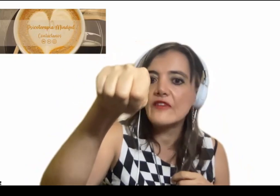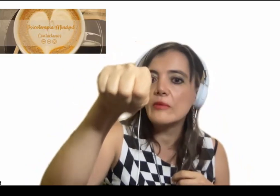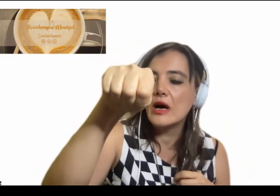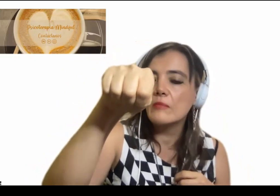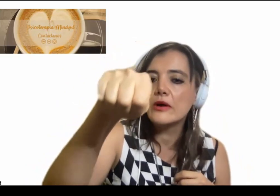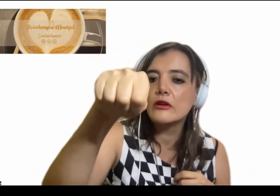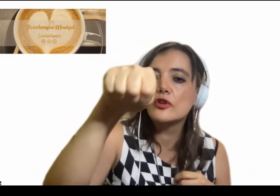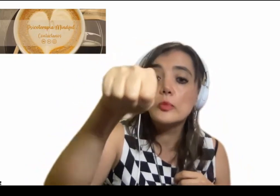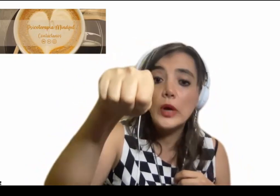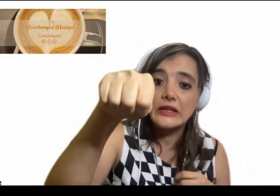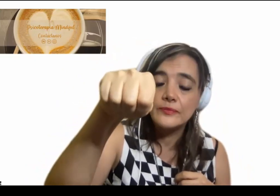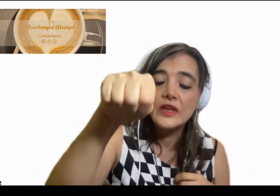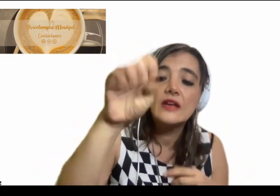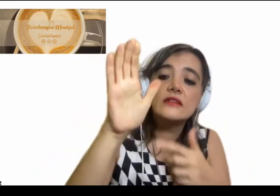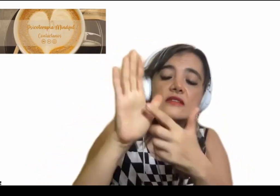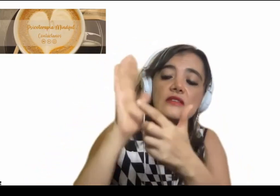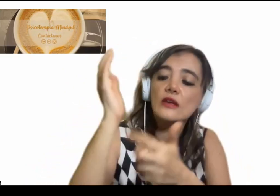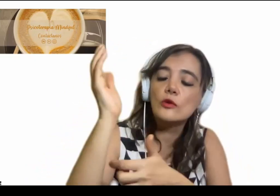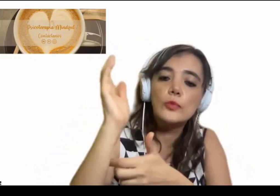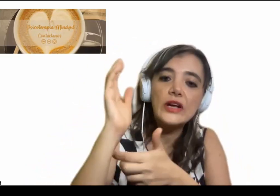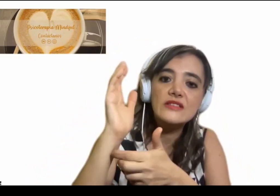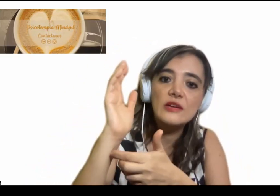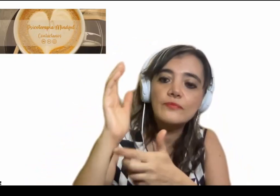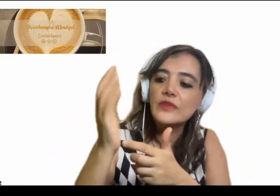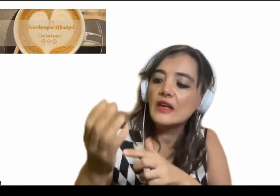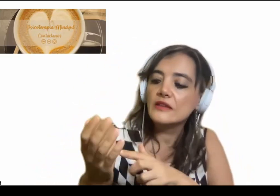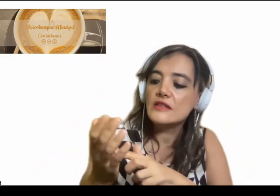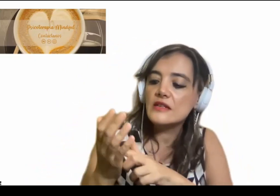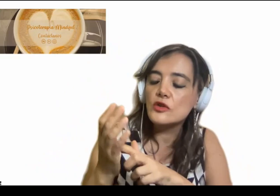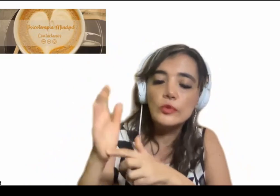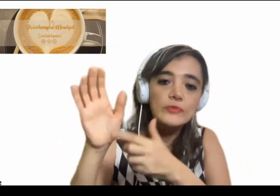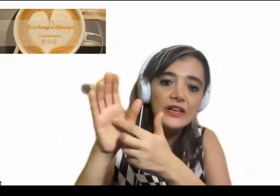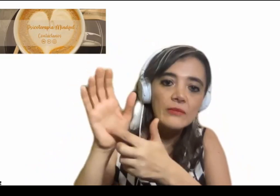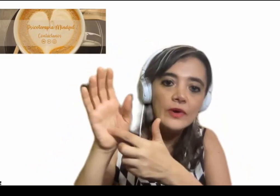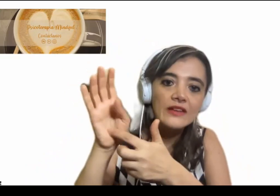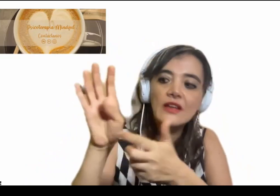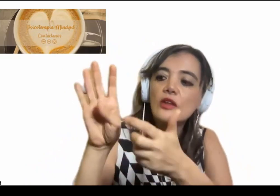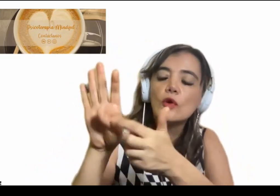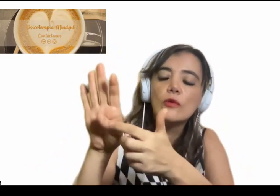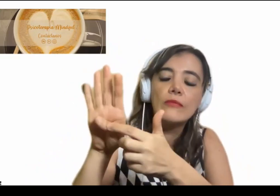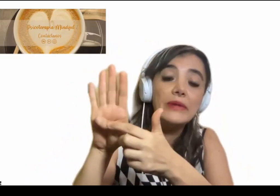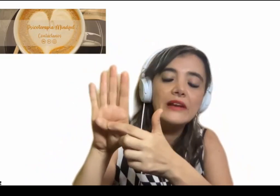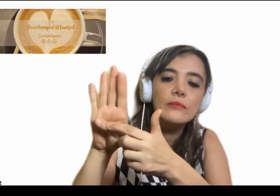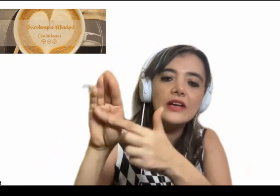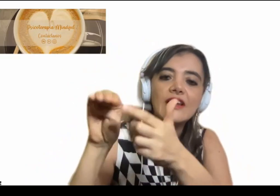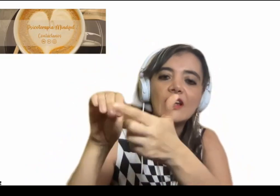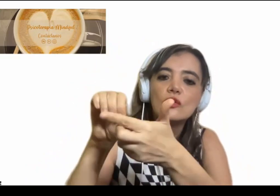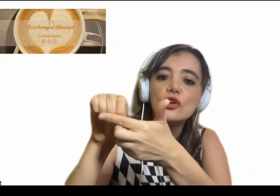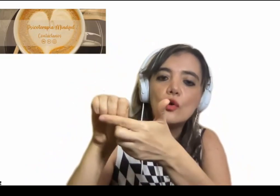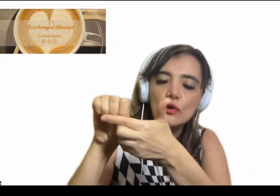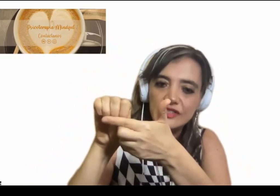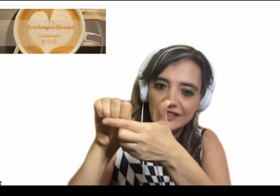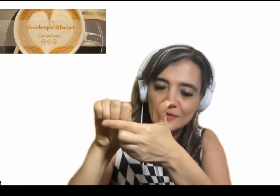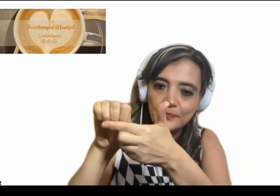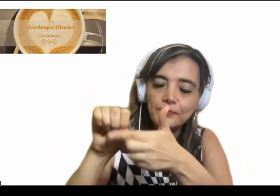you will have a model of your brain. This is your brainstem. This is your reptilian brain, your mammalian brain, and